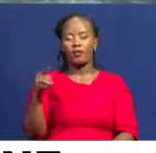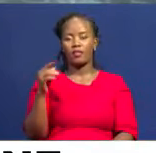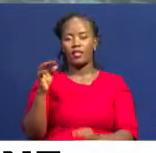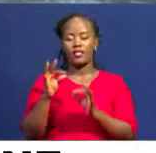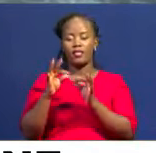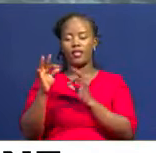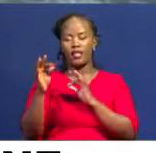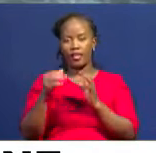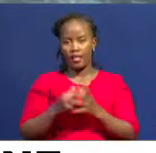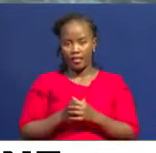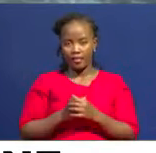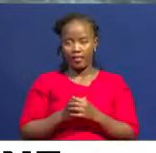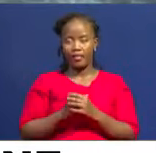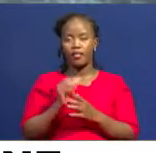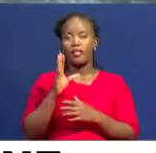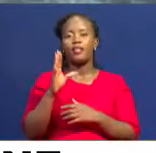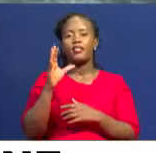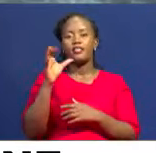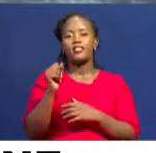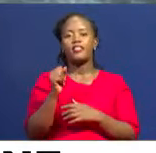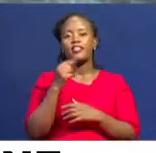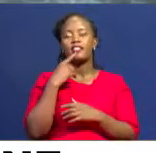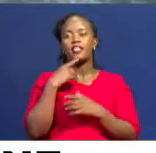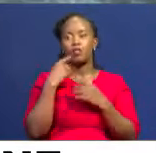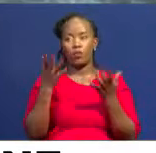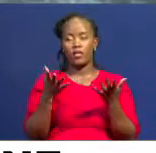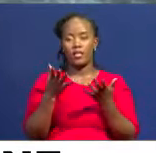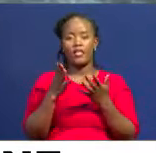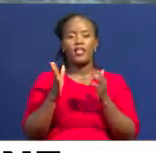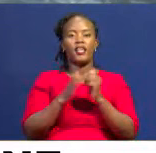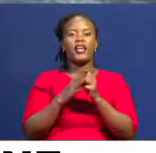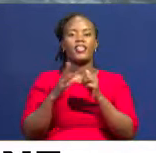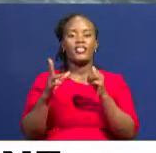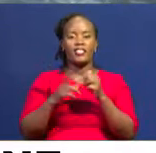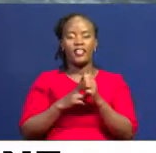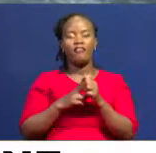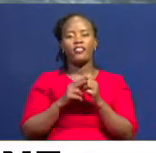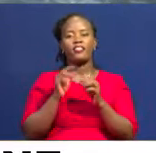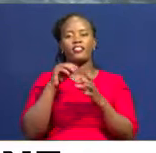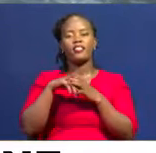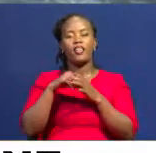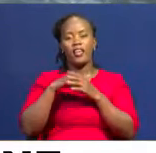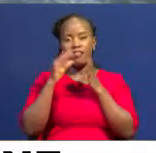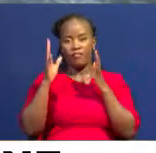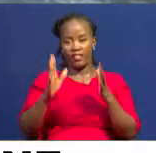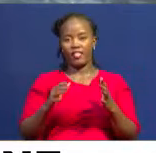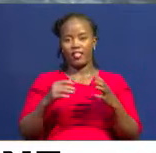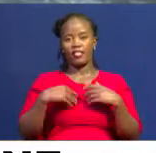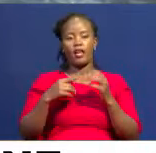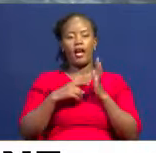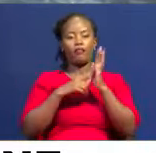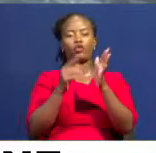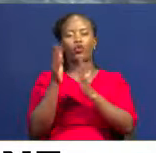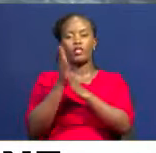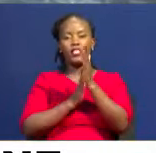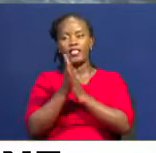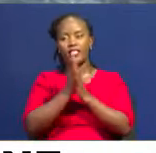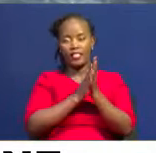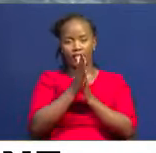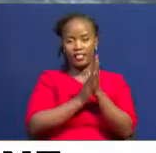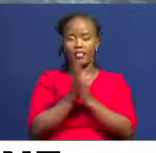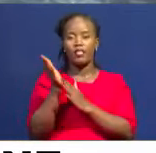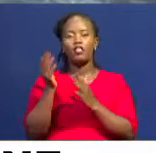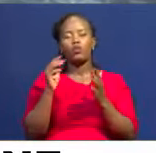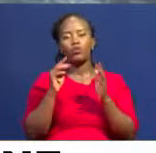Salim Mvurya says that 97 investors have so far expressed interest in setting up at the